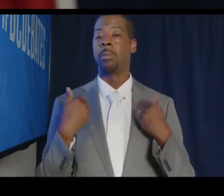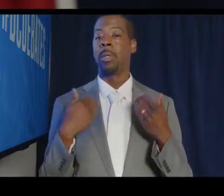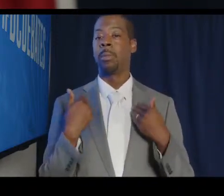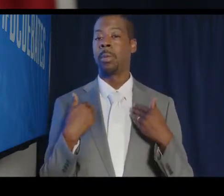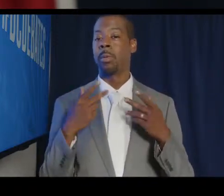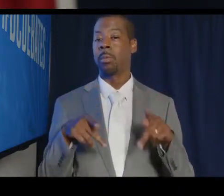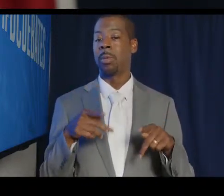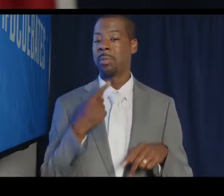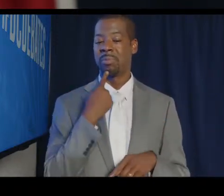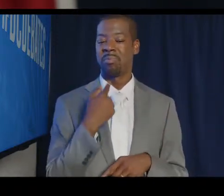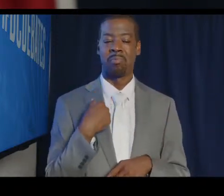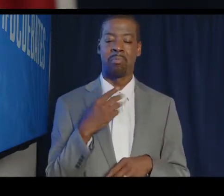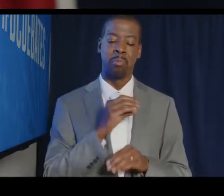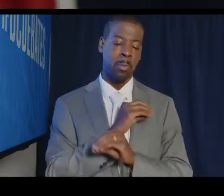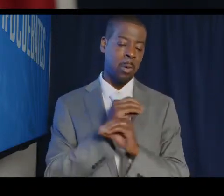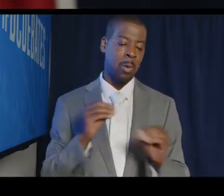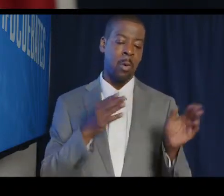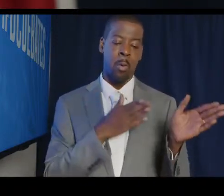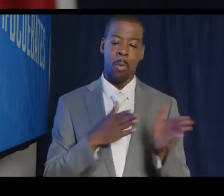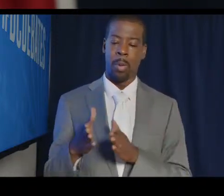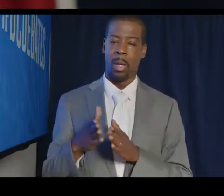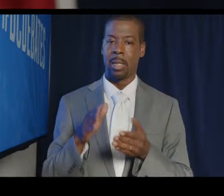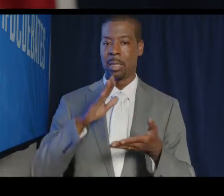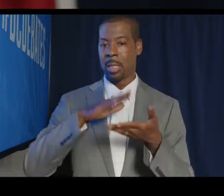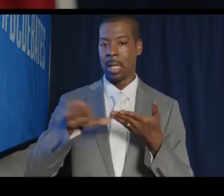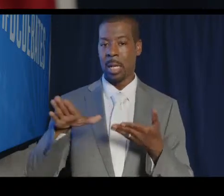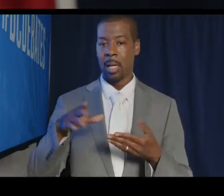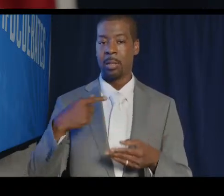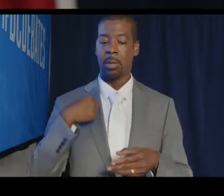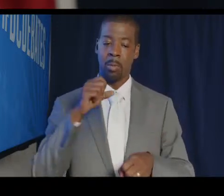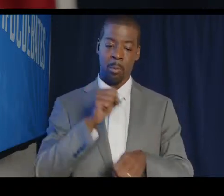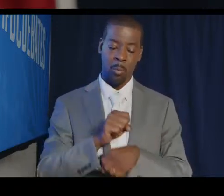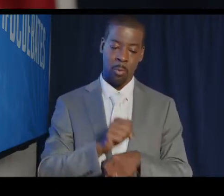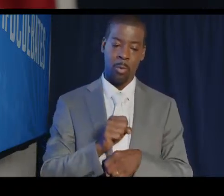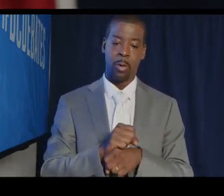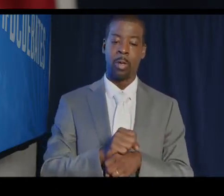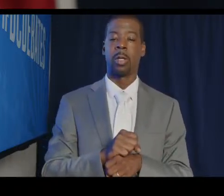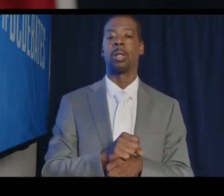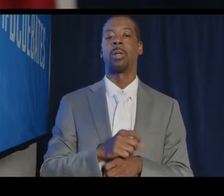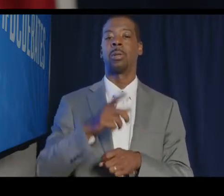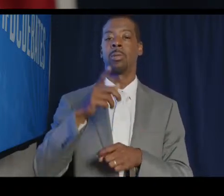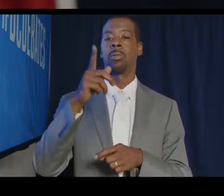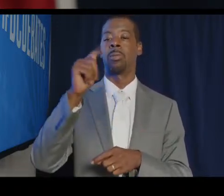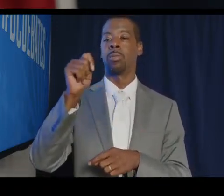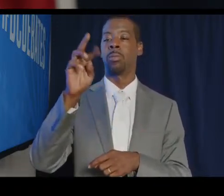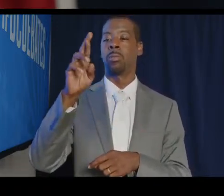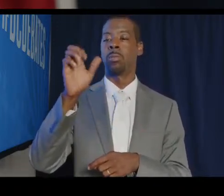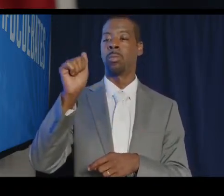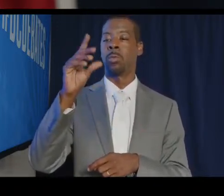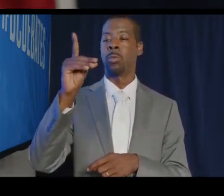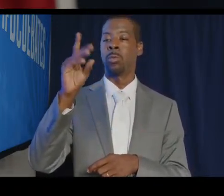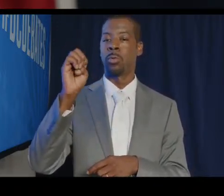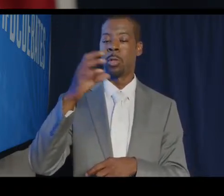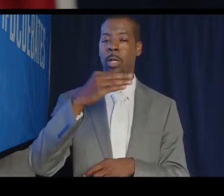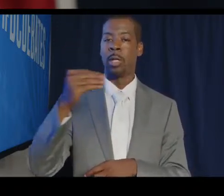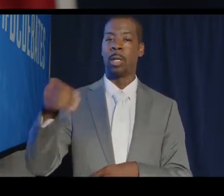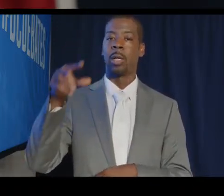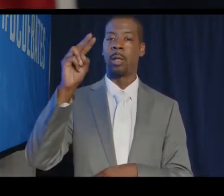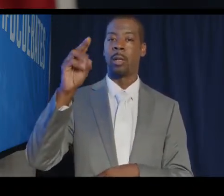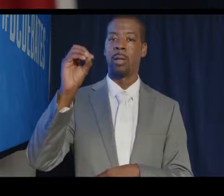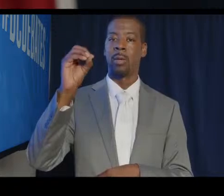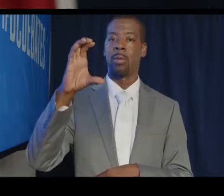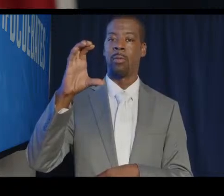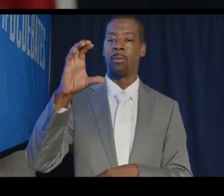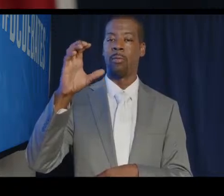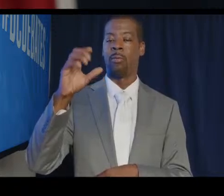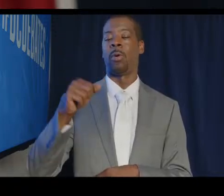I'm working on a vast expansion of trade and vocational education so those young people still know that they can have good paying careers. And if we don't turn